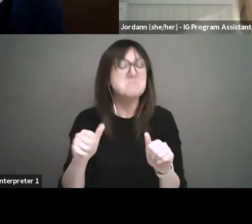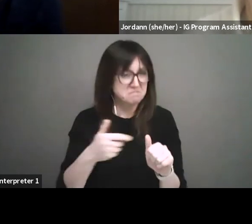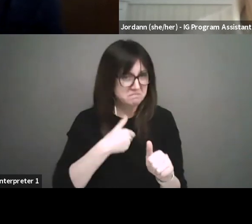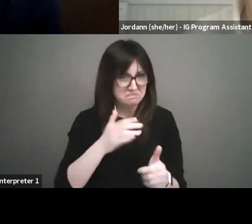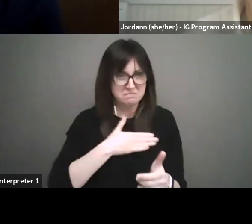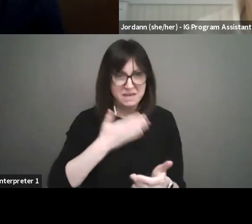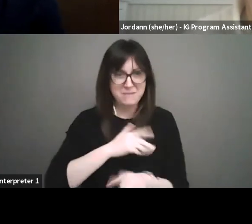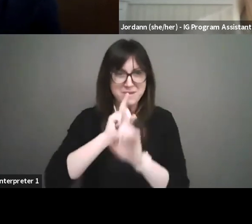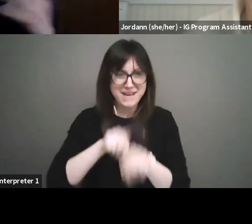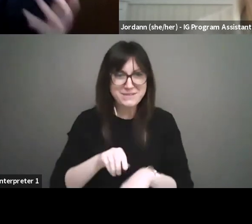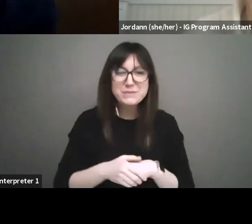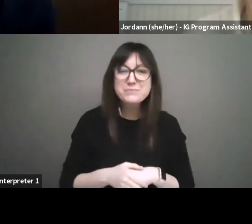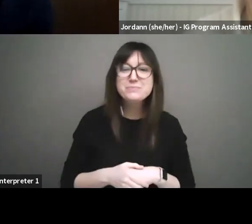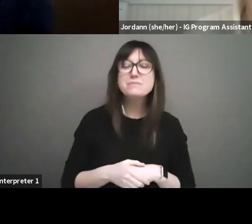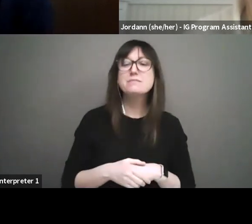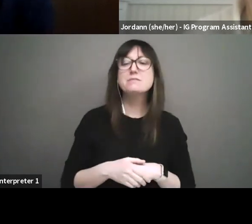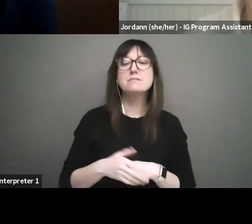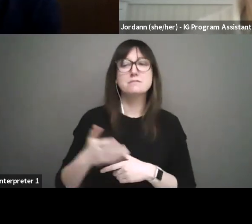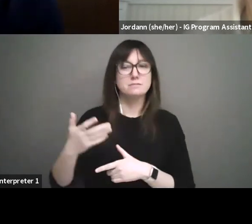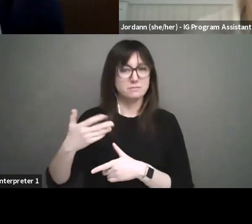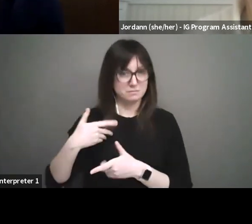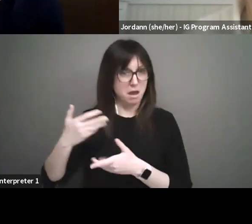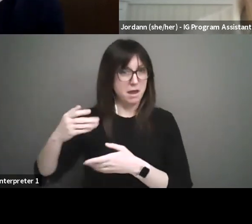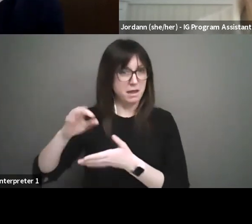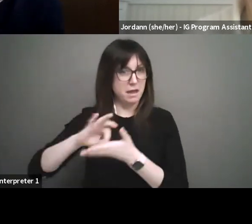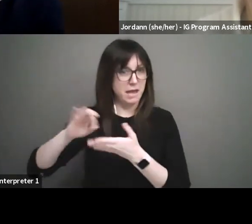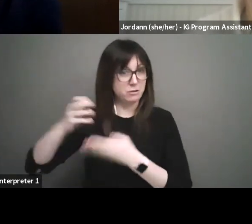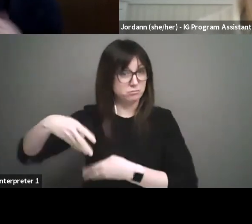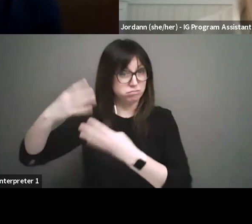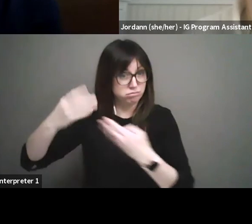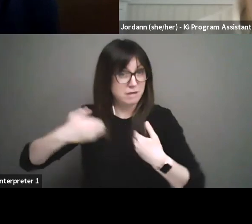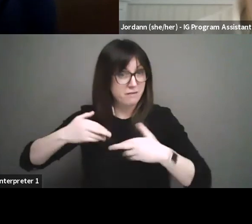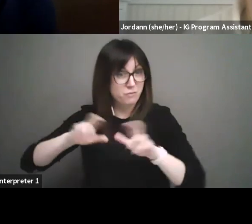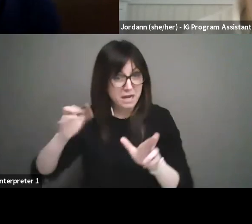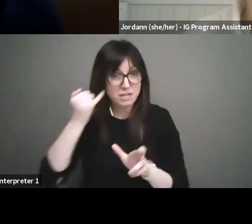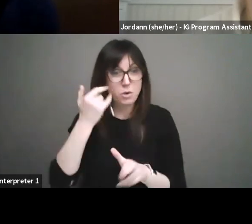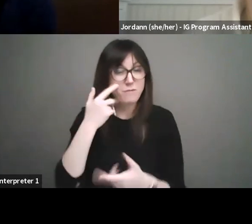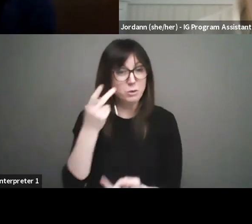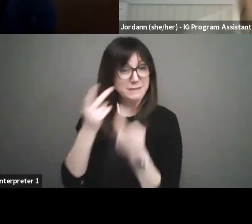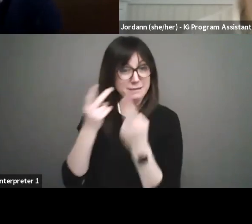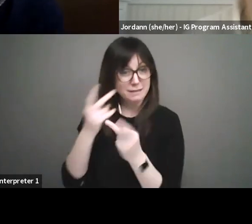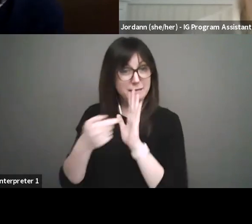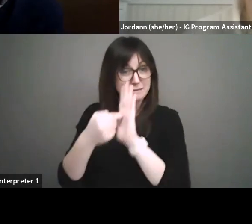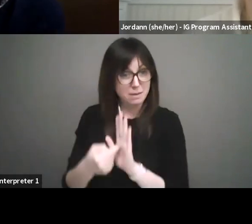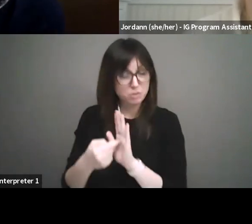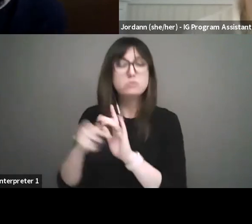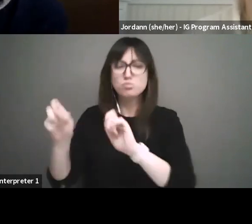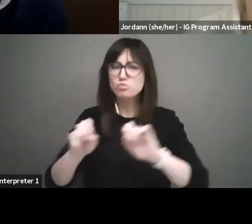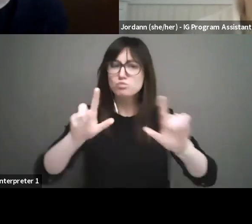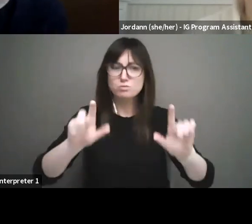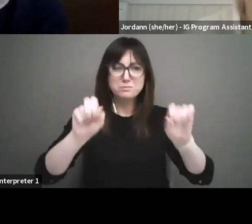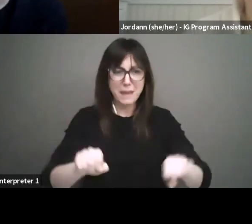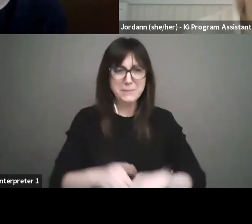I do have my accounts pulled up. So if you want to see visuals too, I can always access visuals and share that with you